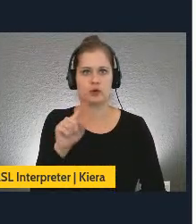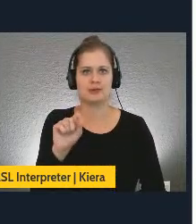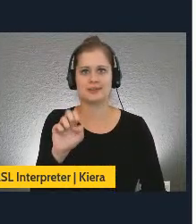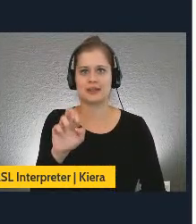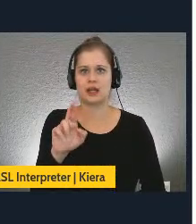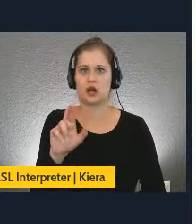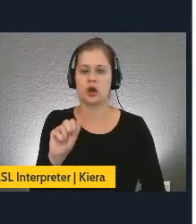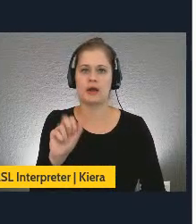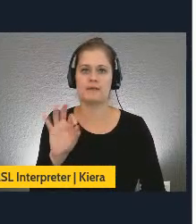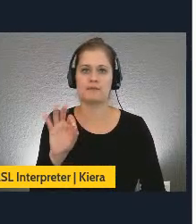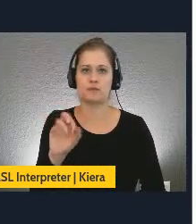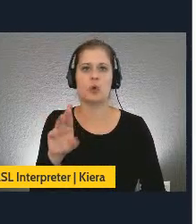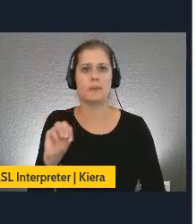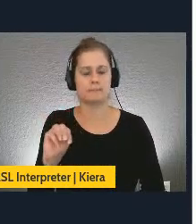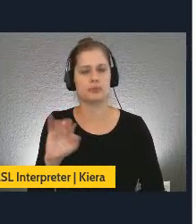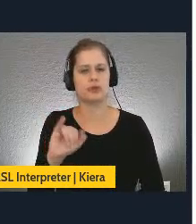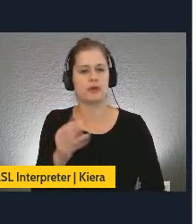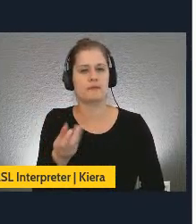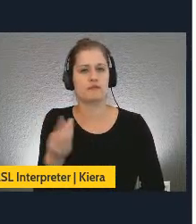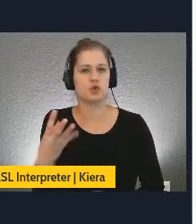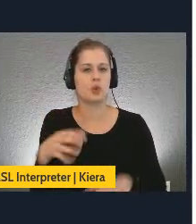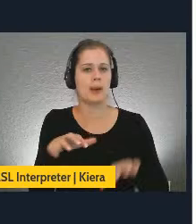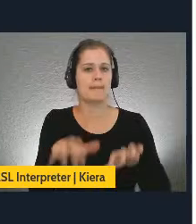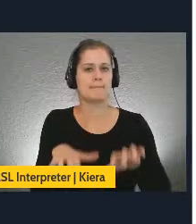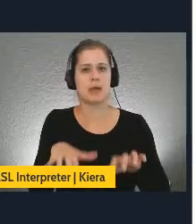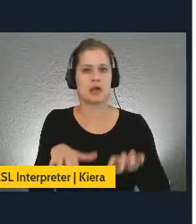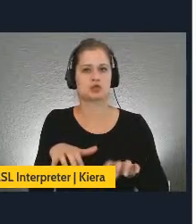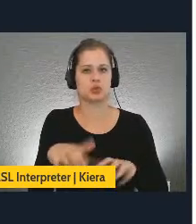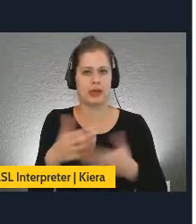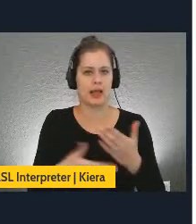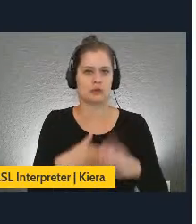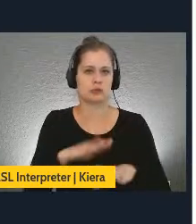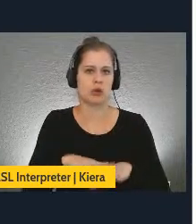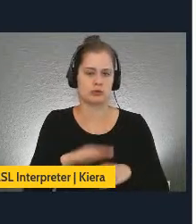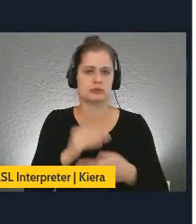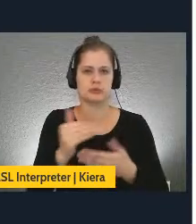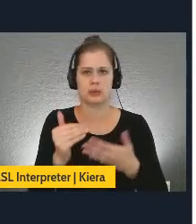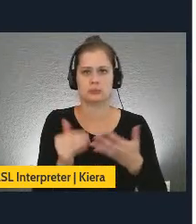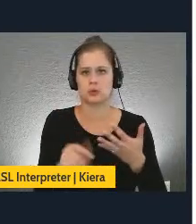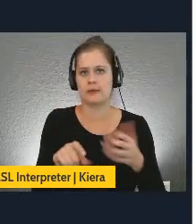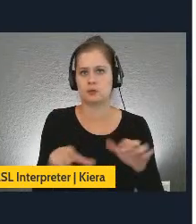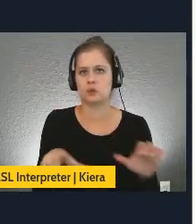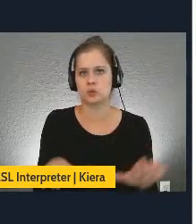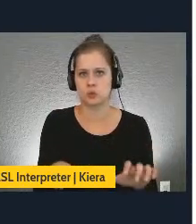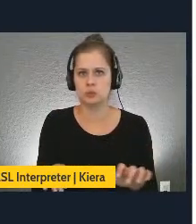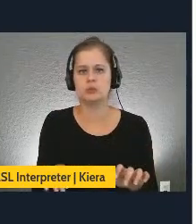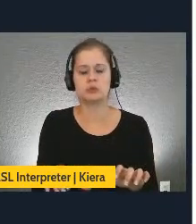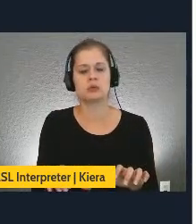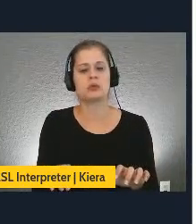few manual steps you have to do to get your project into